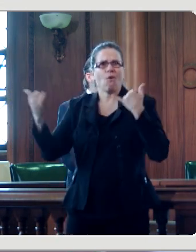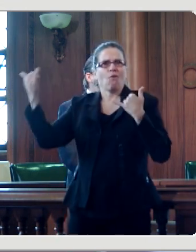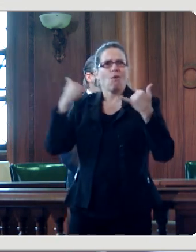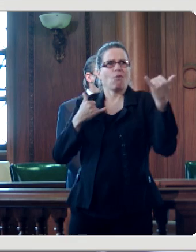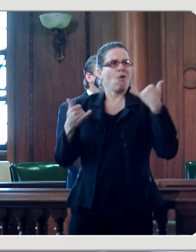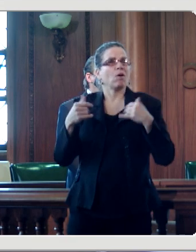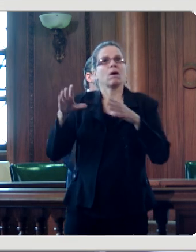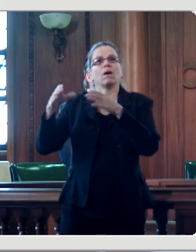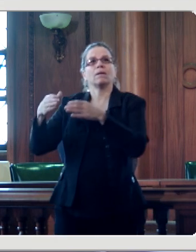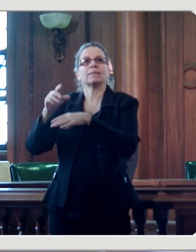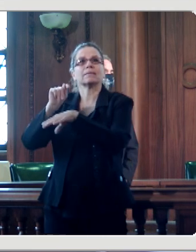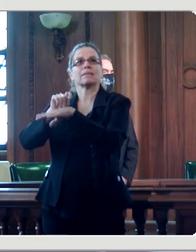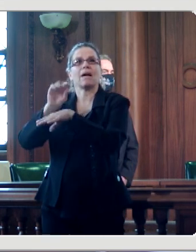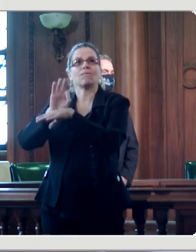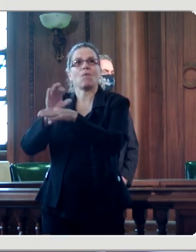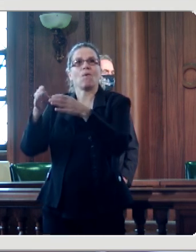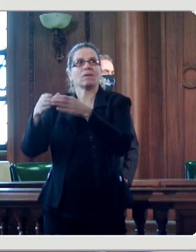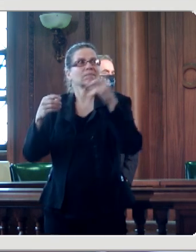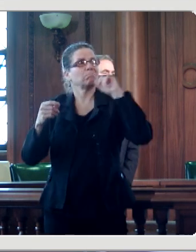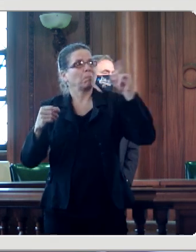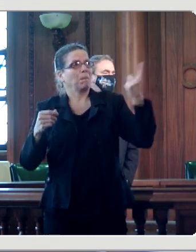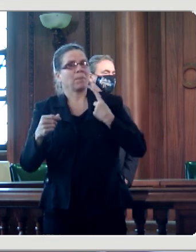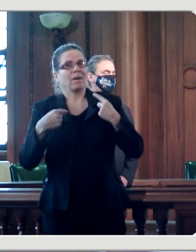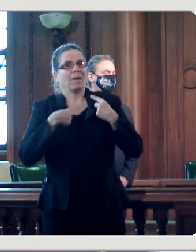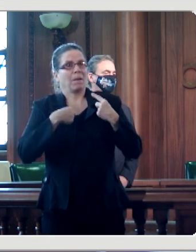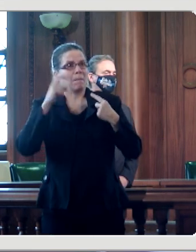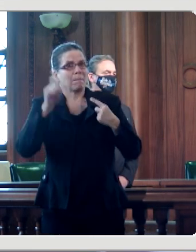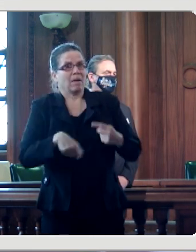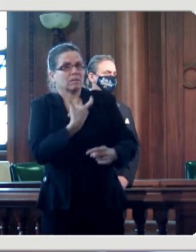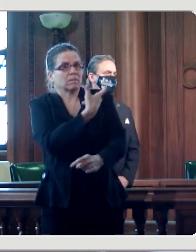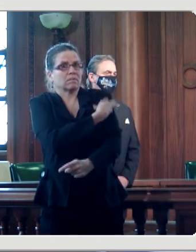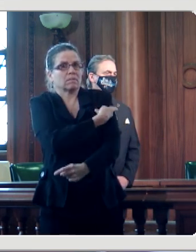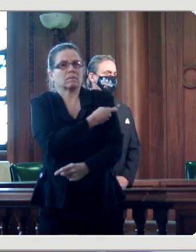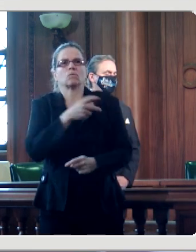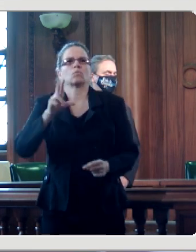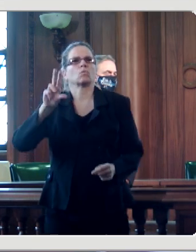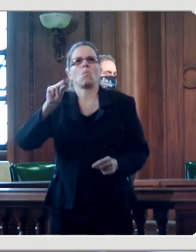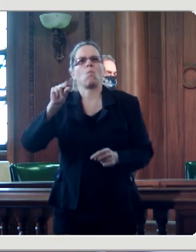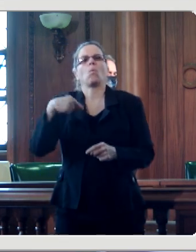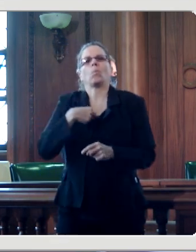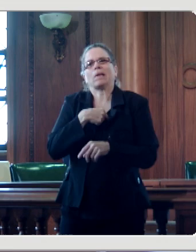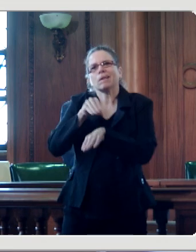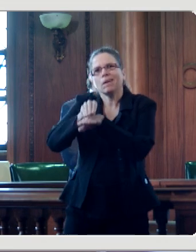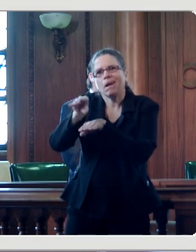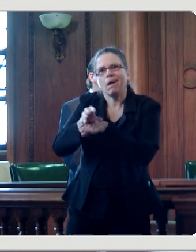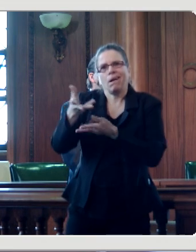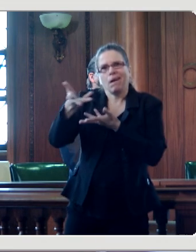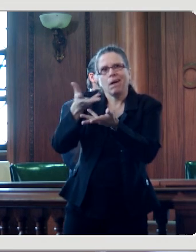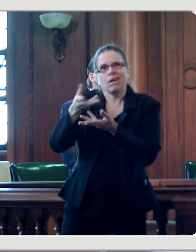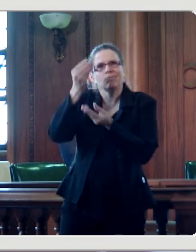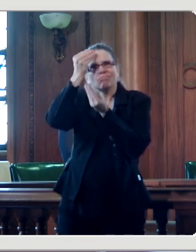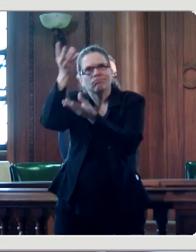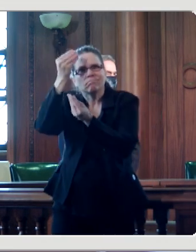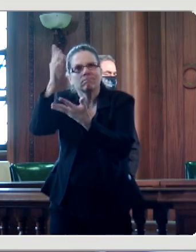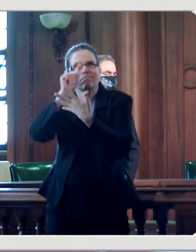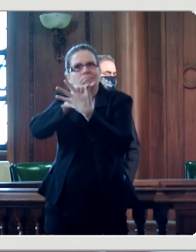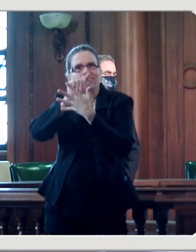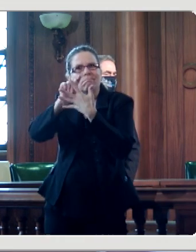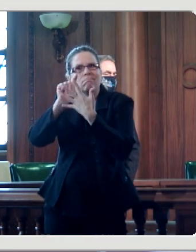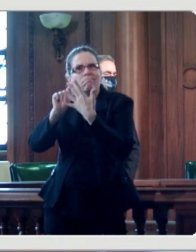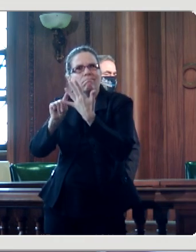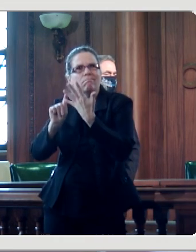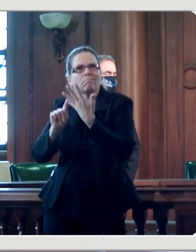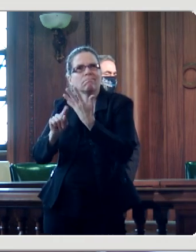tell me? This task force is going to make recommendations, and we're going to make the recommendations based